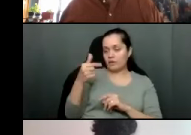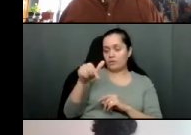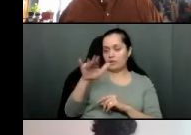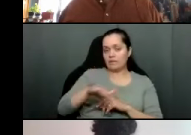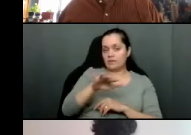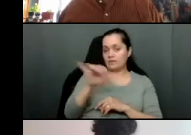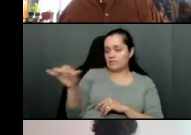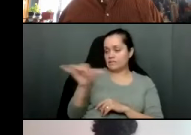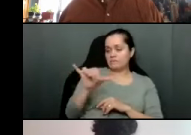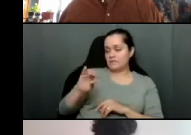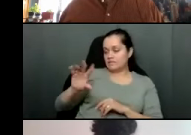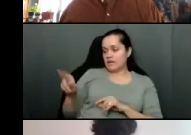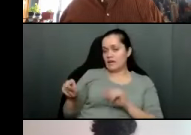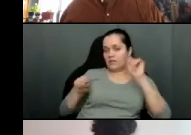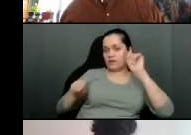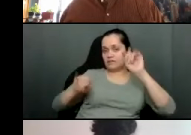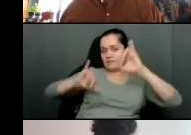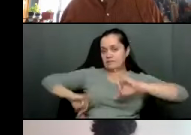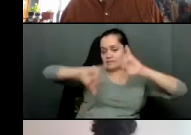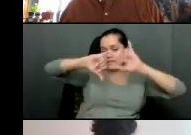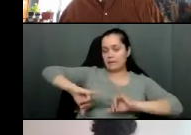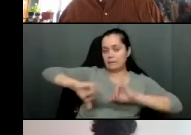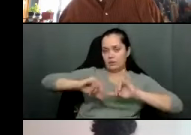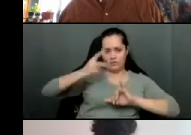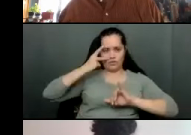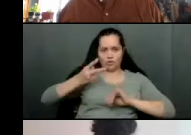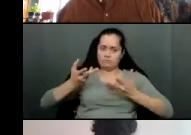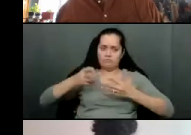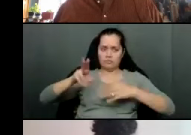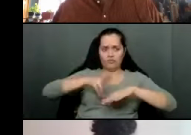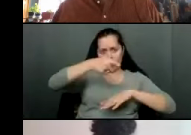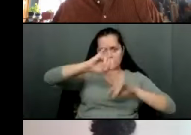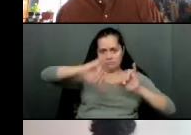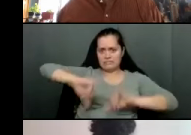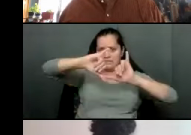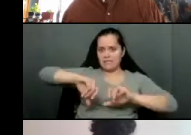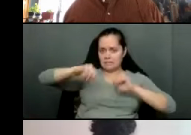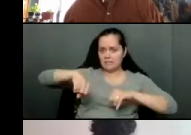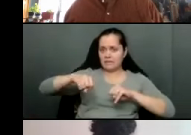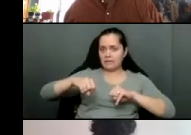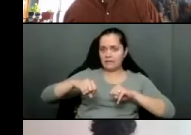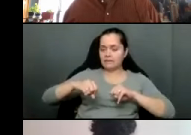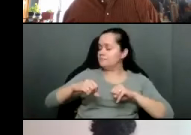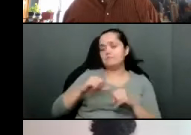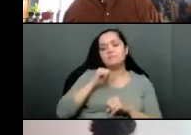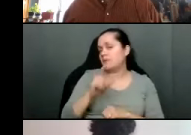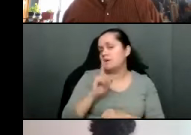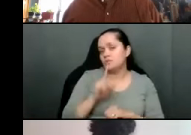same size as Africa. Sure, you just look at it and you think, oh, okay. Well, that's not so